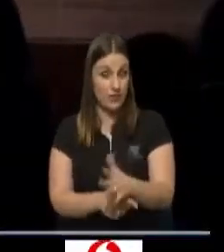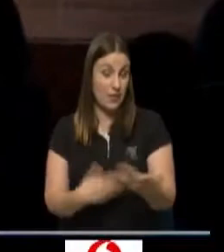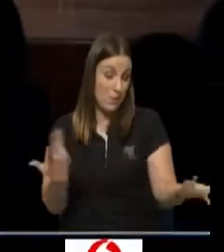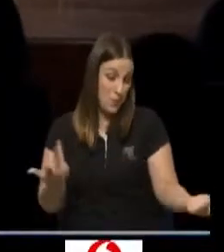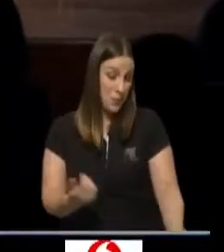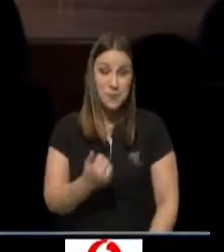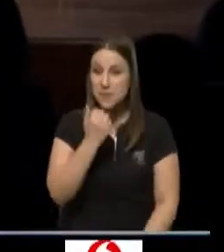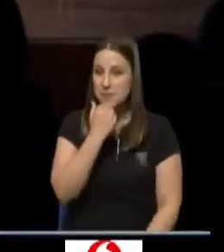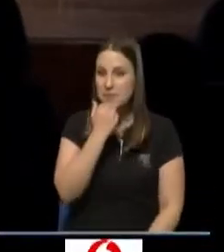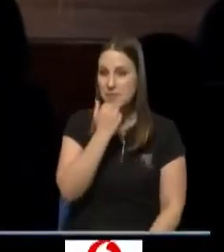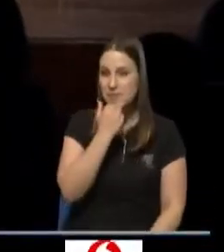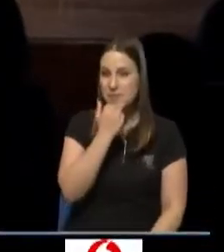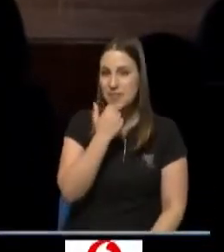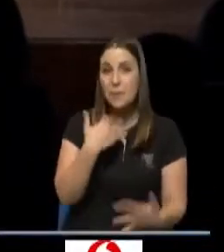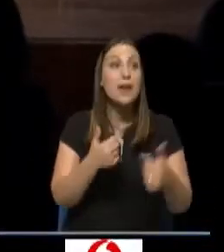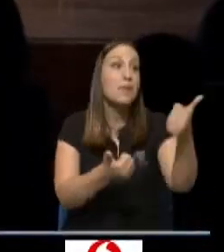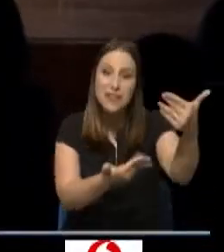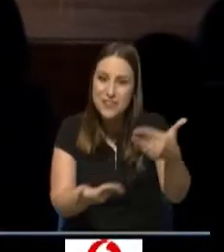we have to pay taxes, and